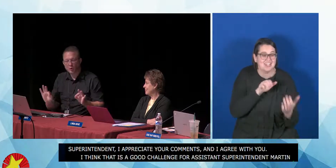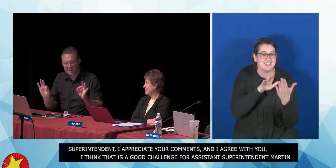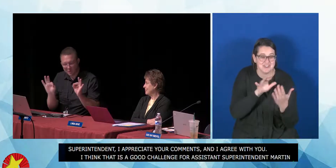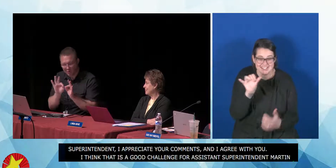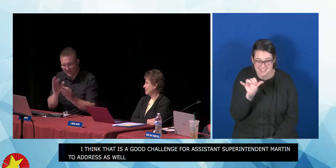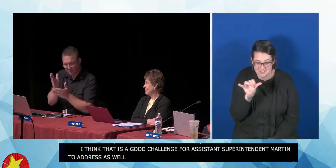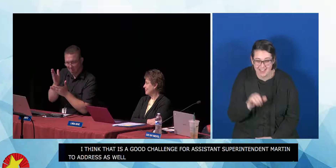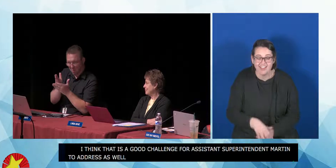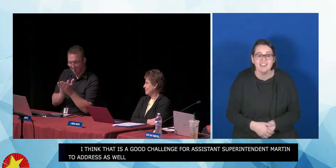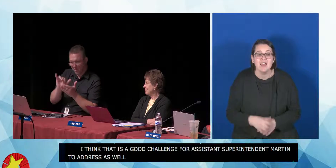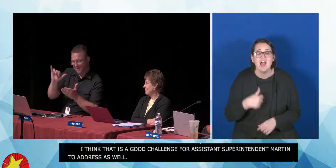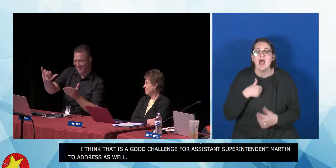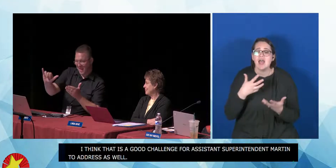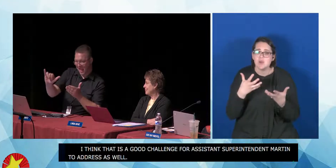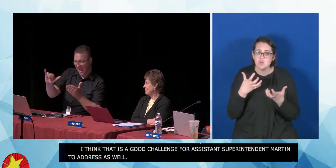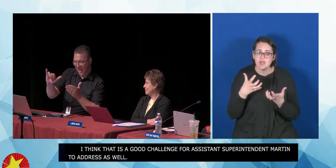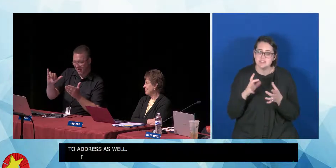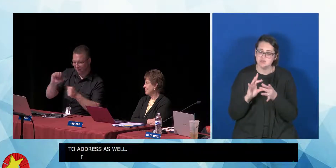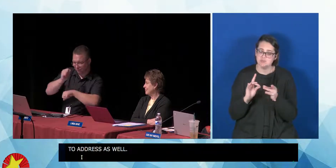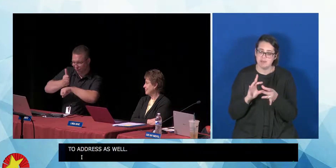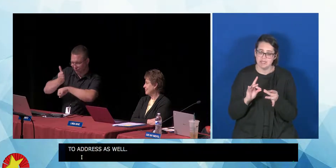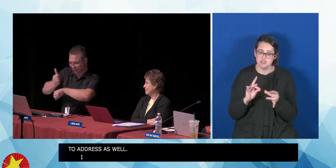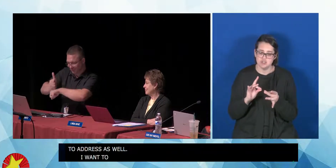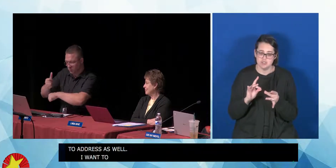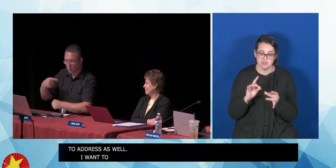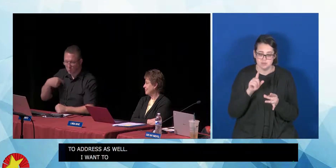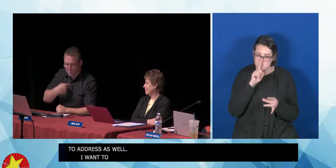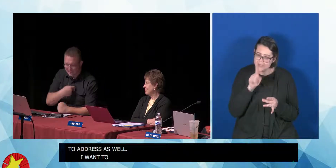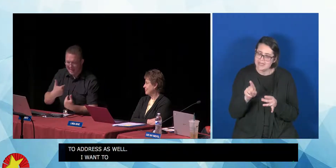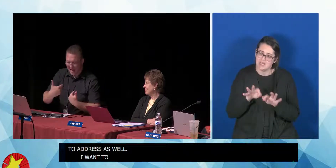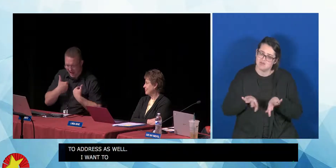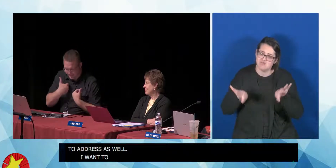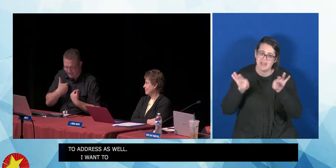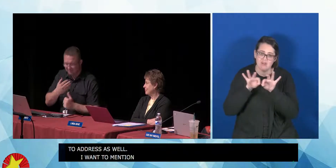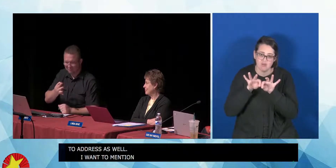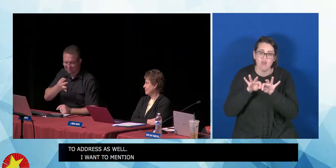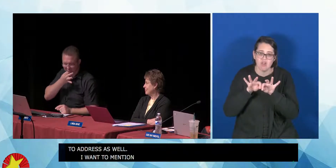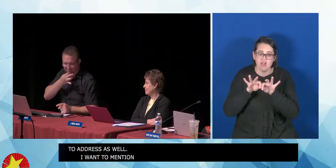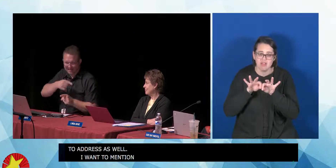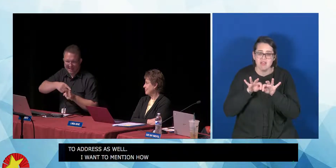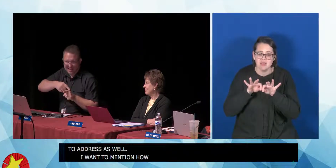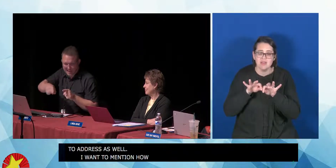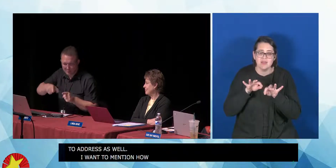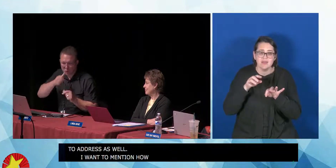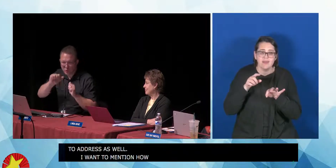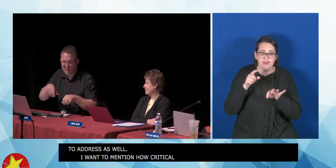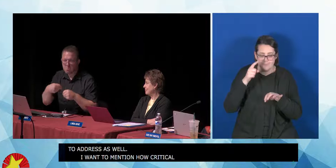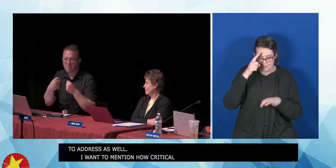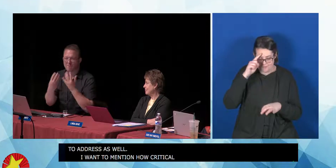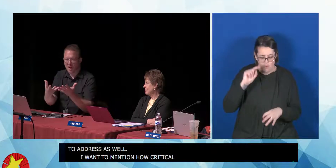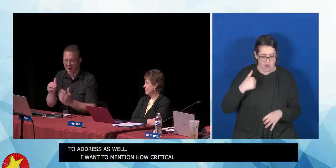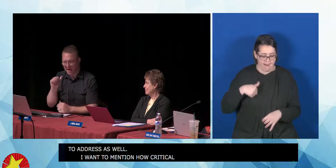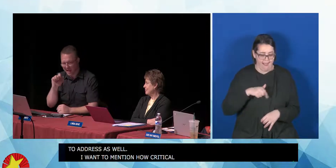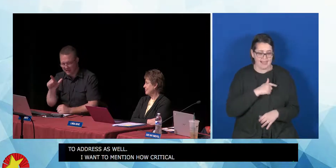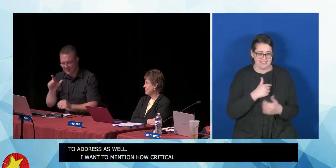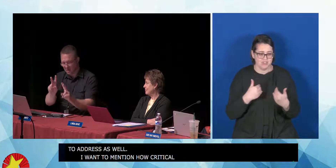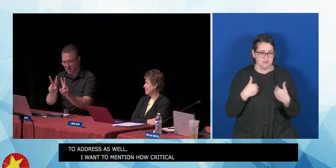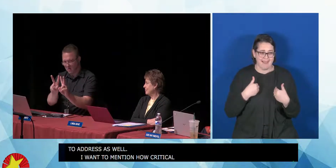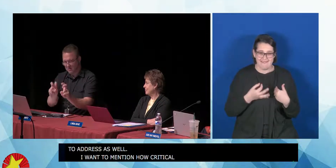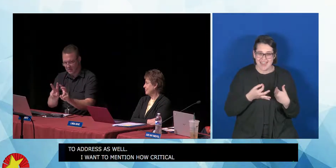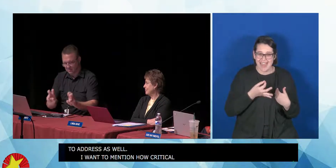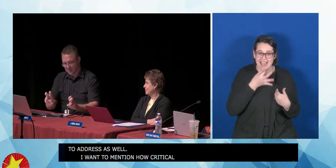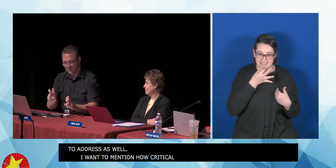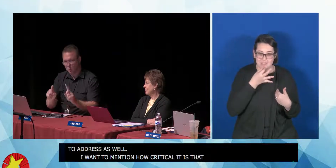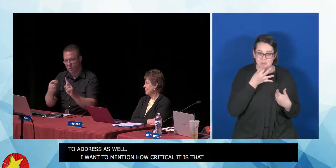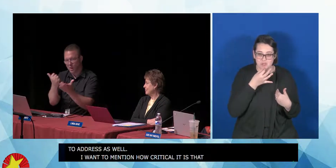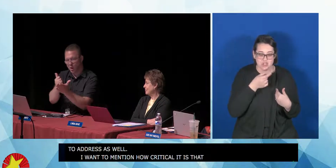want to mention how critical it is that we have the experts who